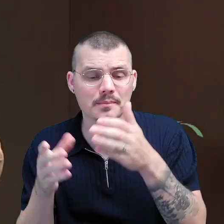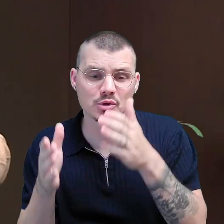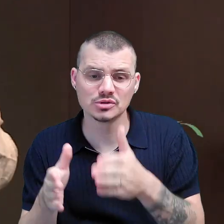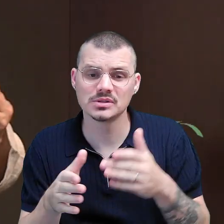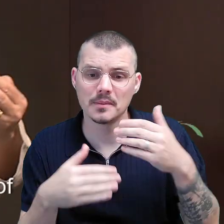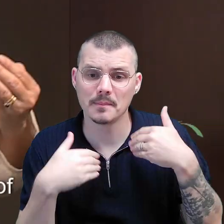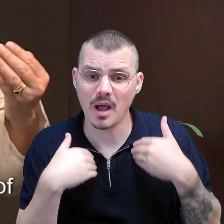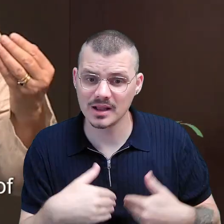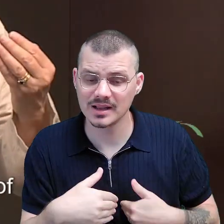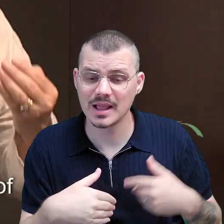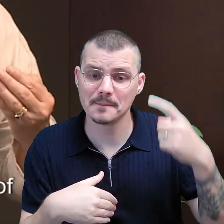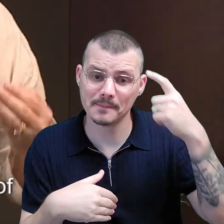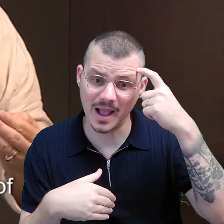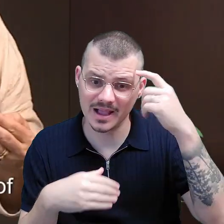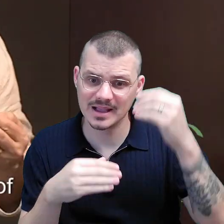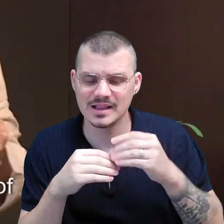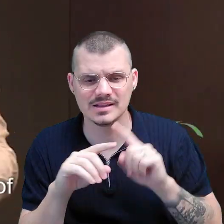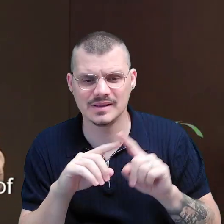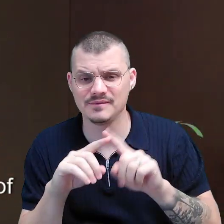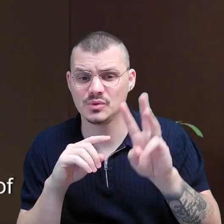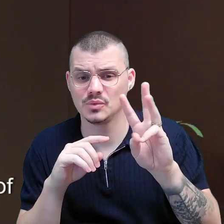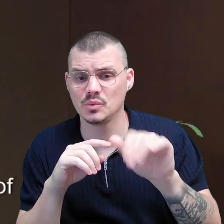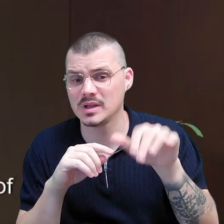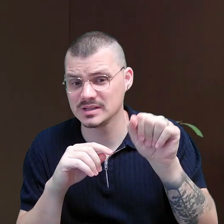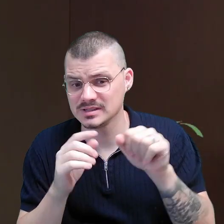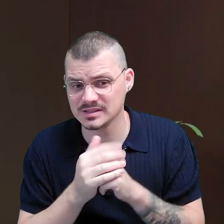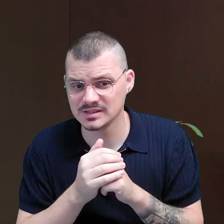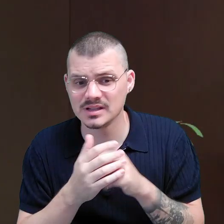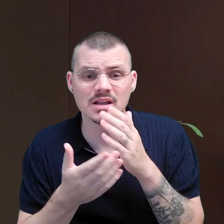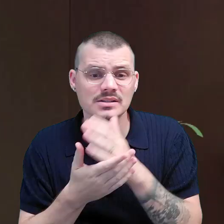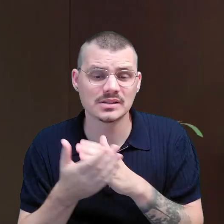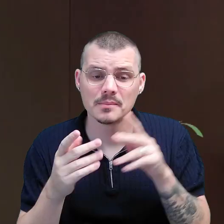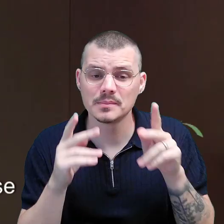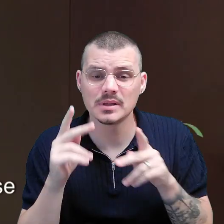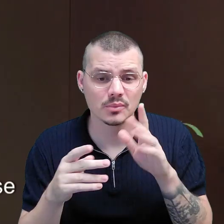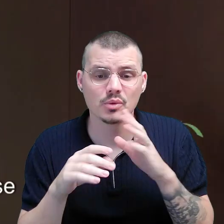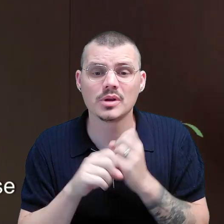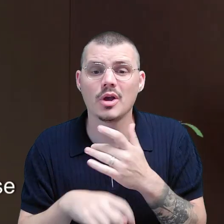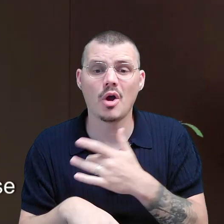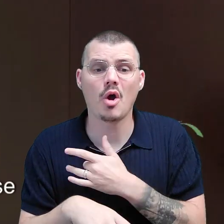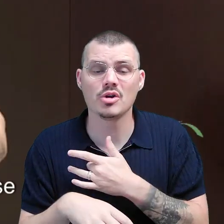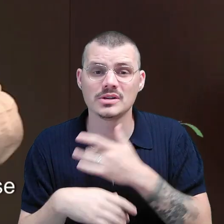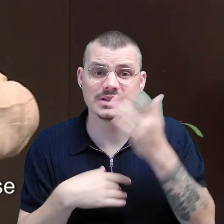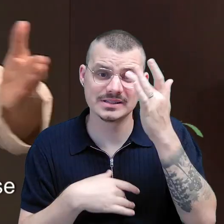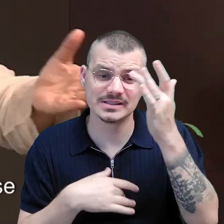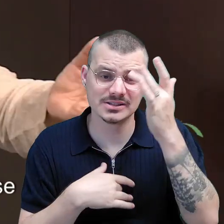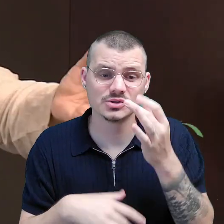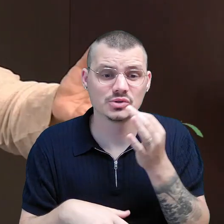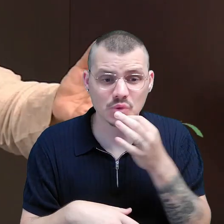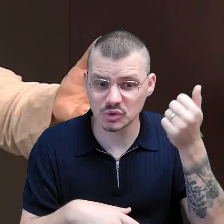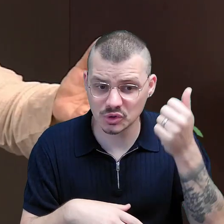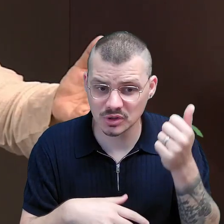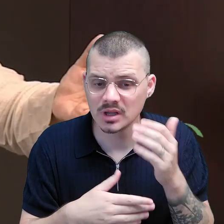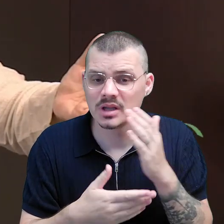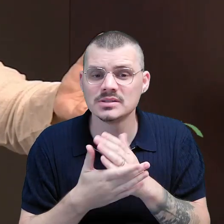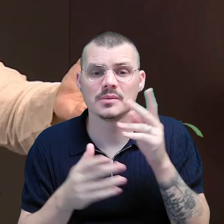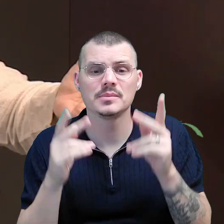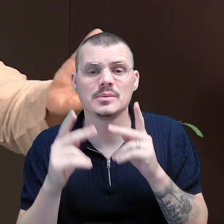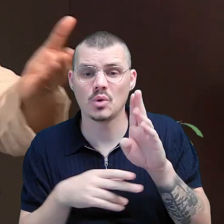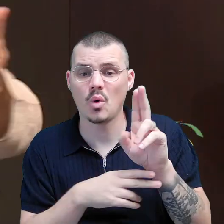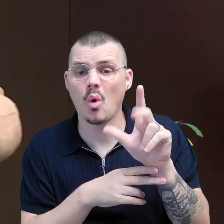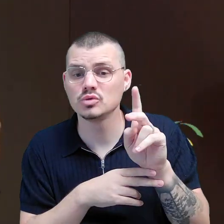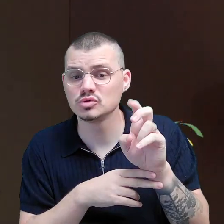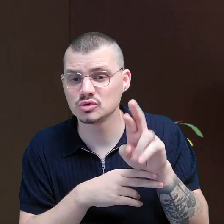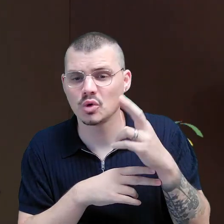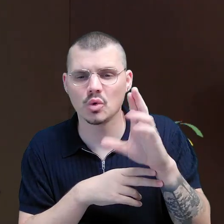affect a person's body and mind in all kinds of different ways. Some people will get their heart disease sooner.